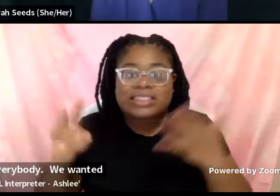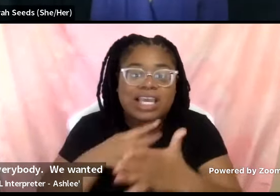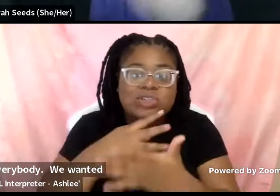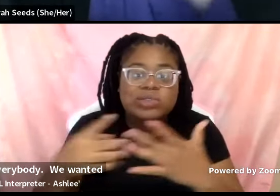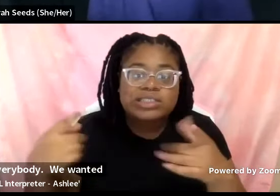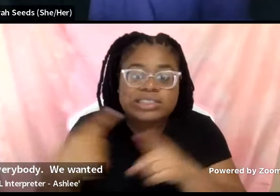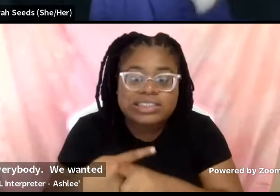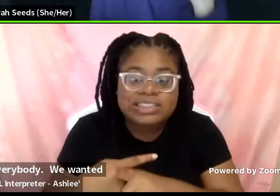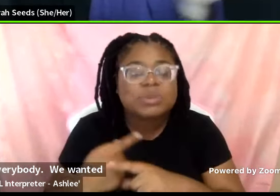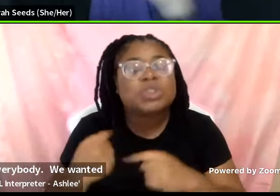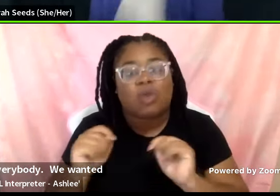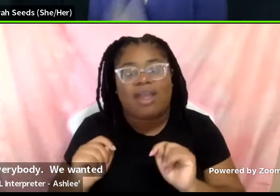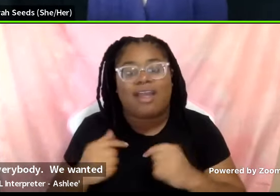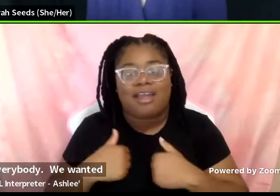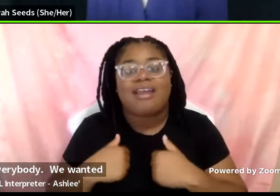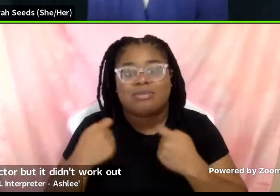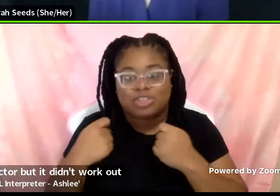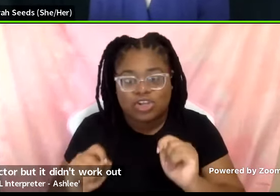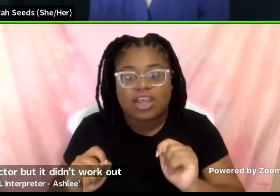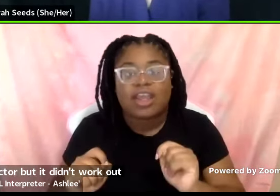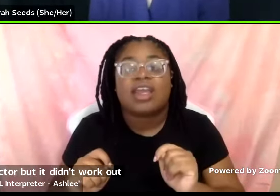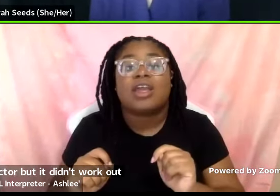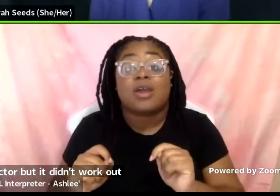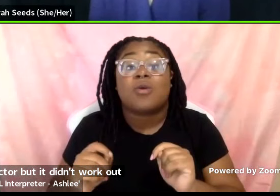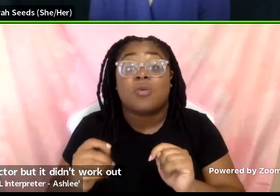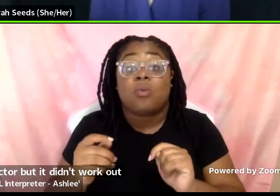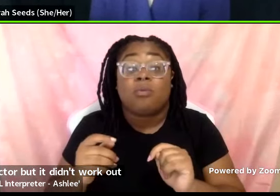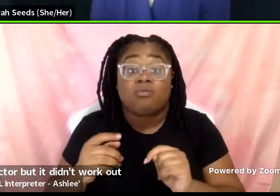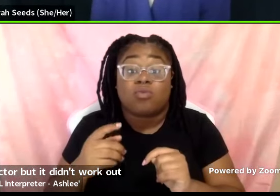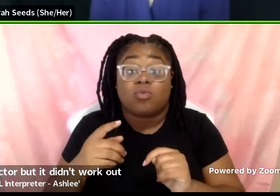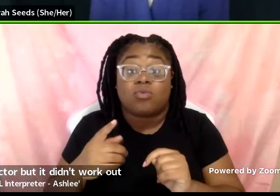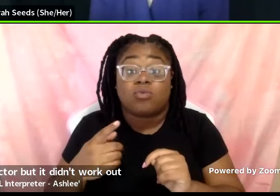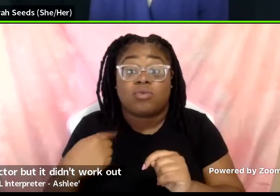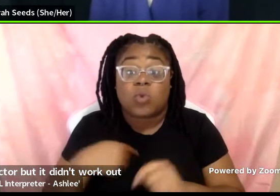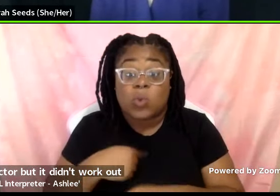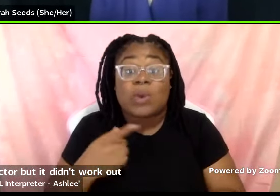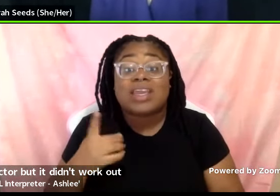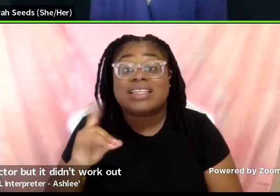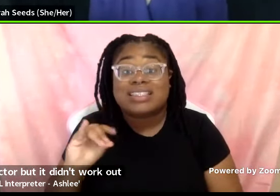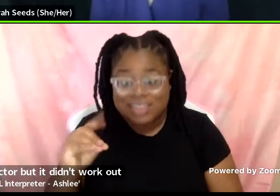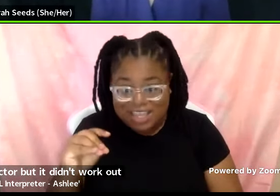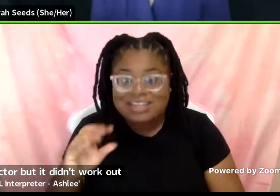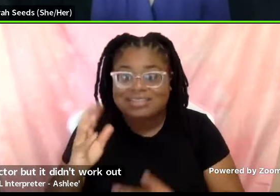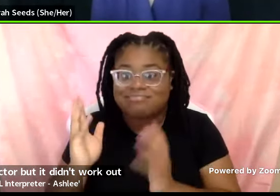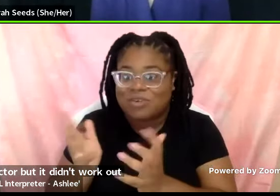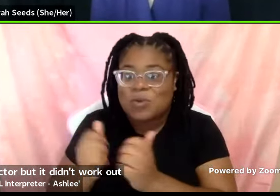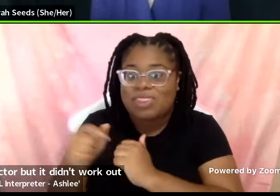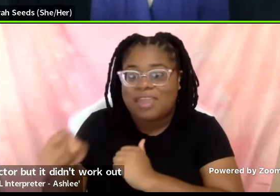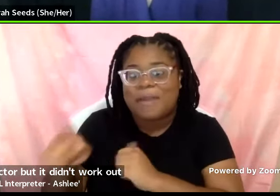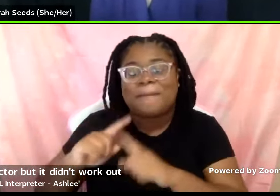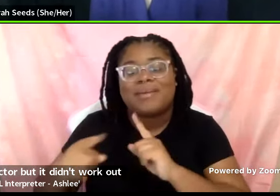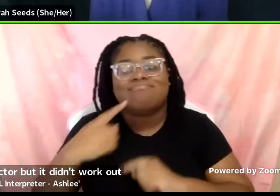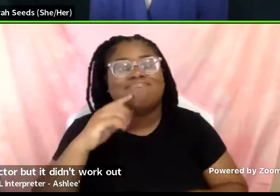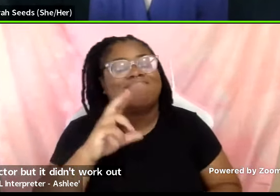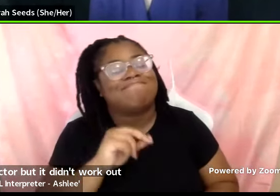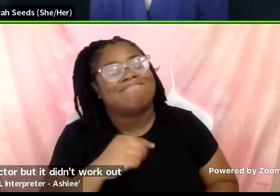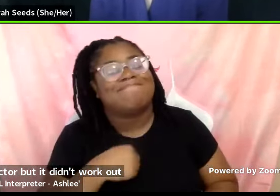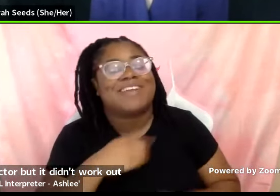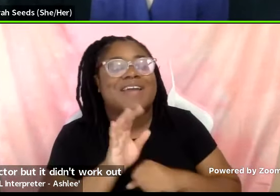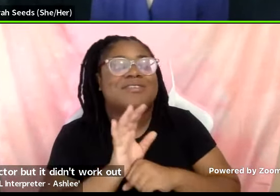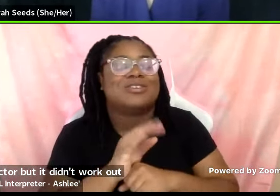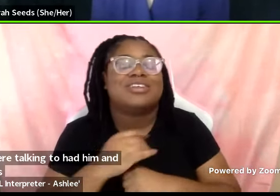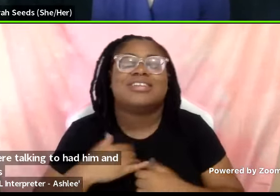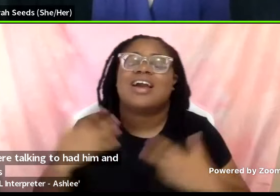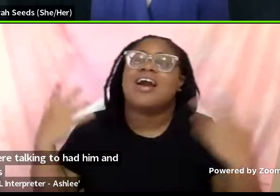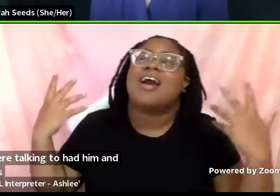dude. We tried. We actually got all the way to the point where we were talking to him and he was like, nah, I'm in another movie or something. And I was like, I want you to be the train